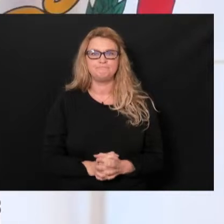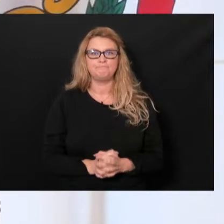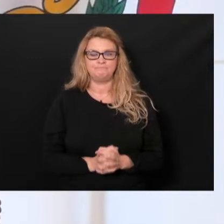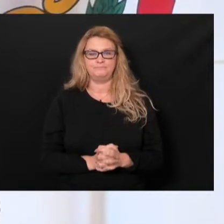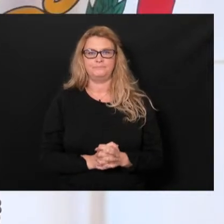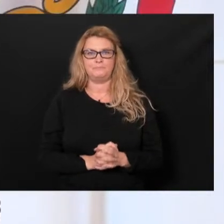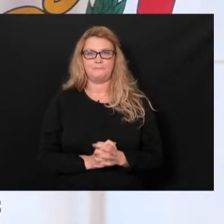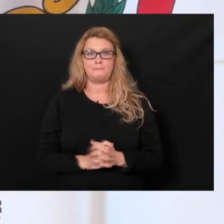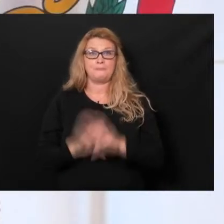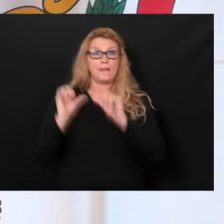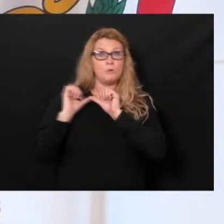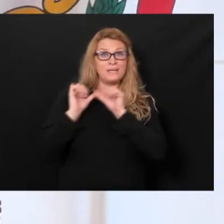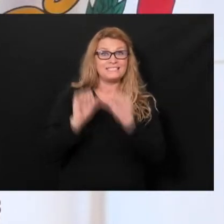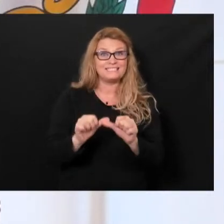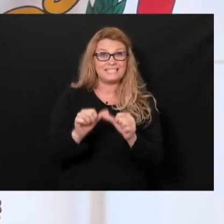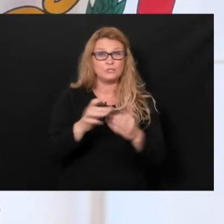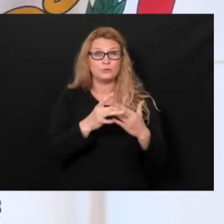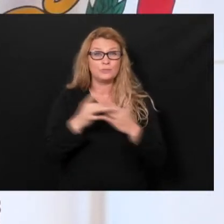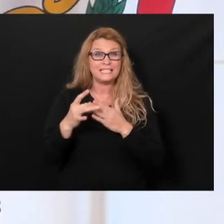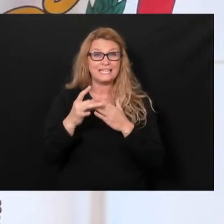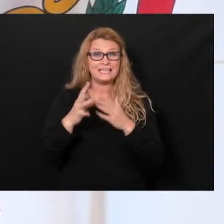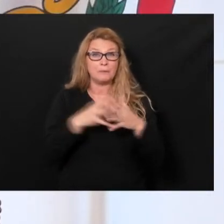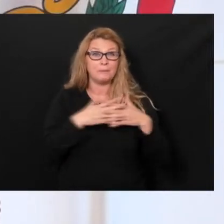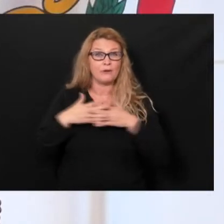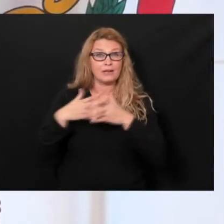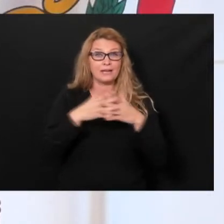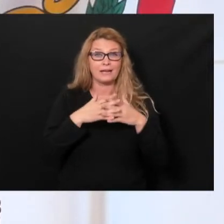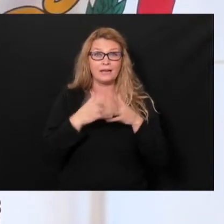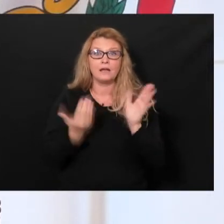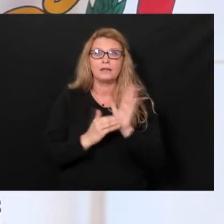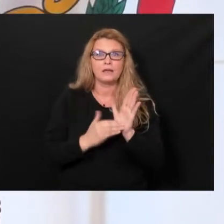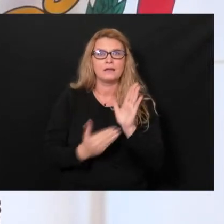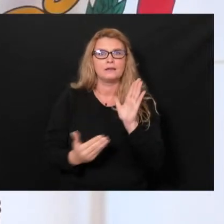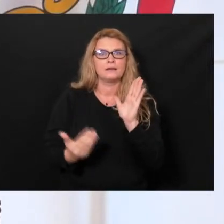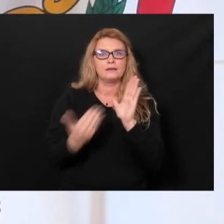As we continue to lead the nation over and over and over, you know,